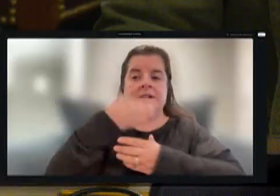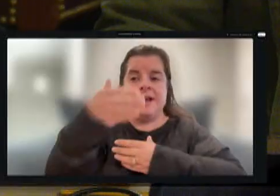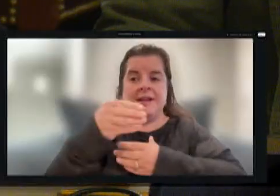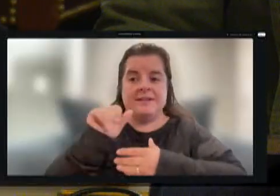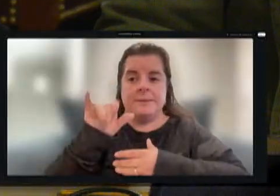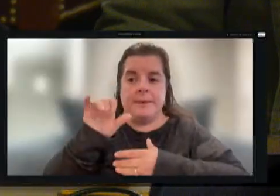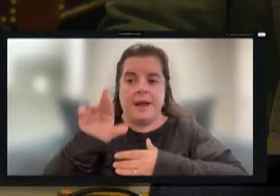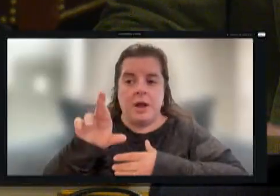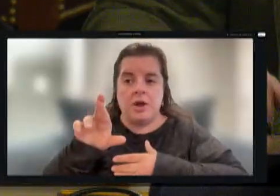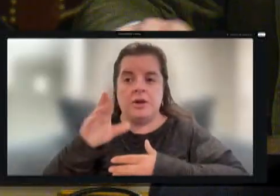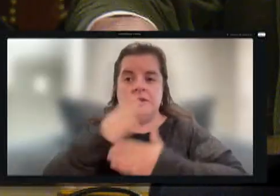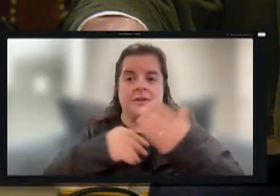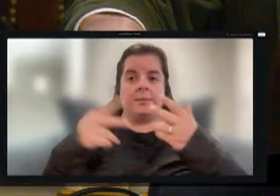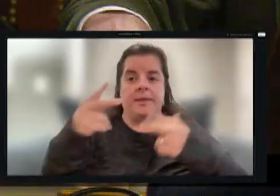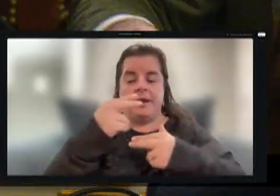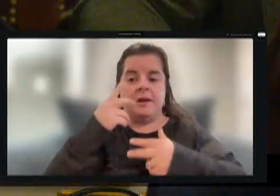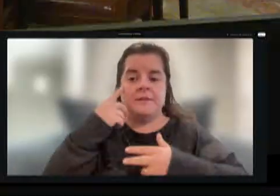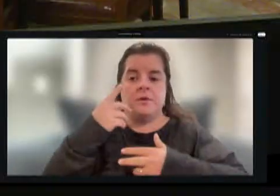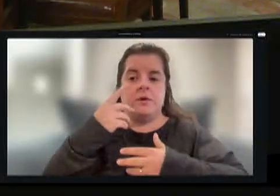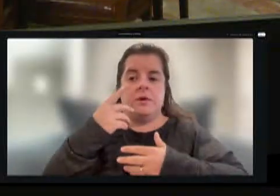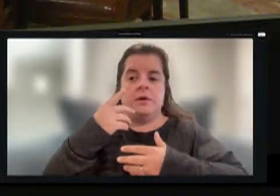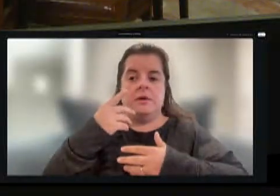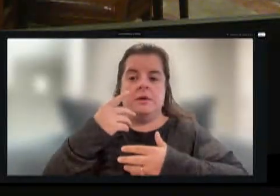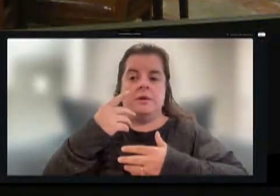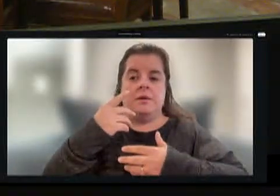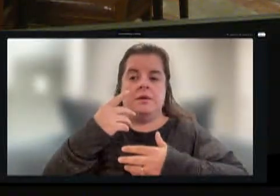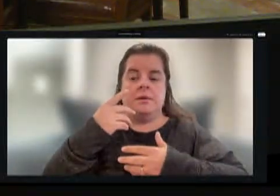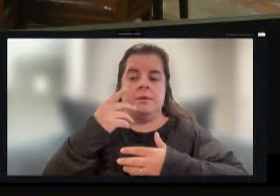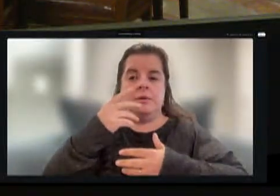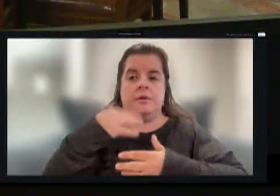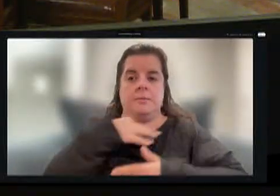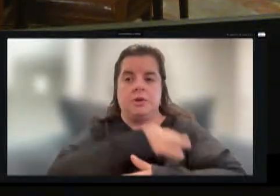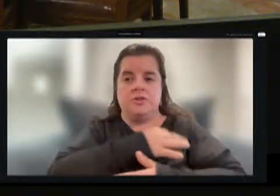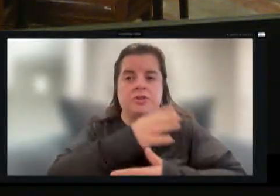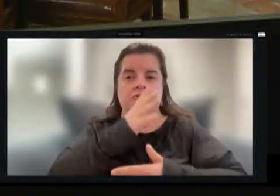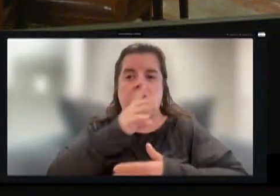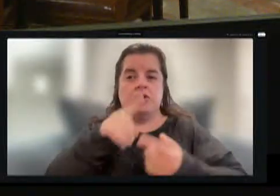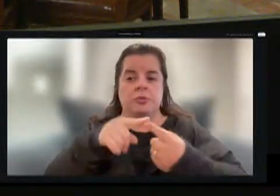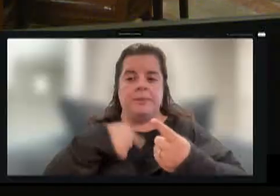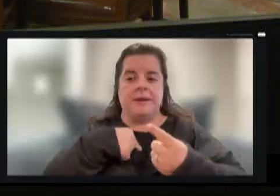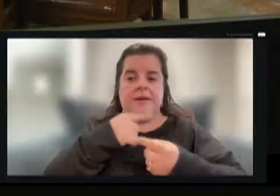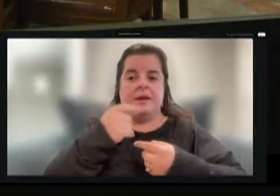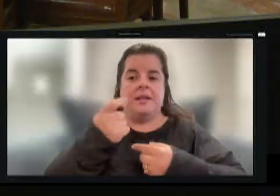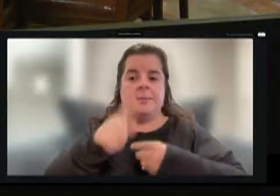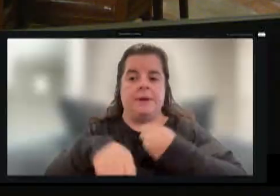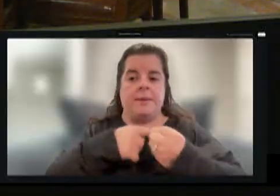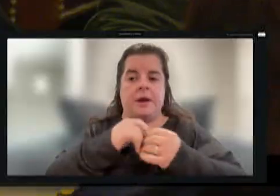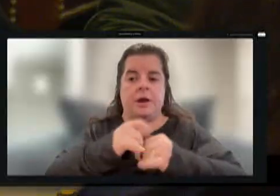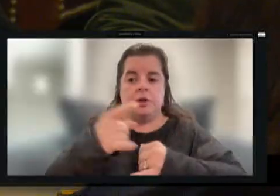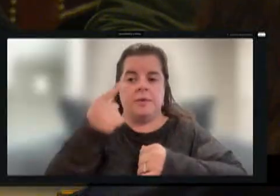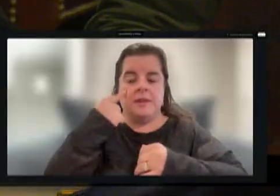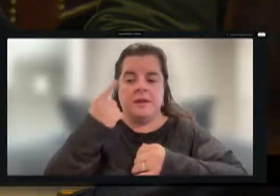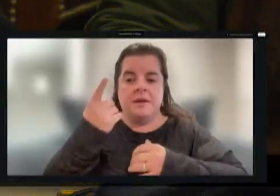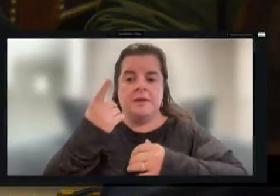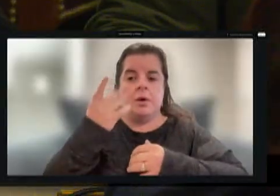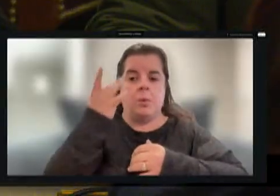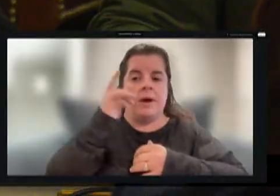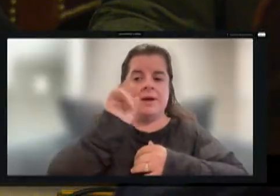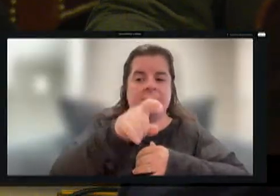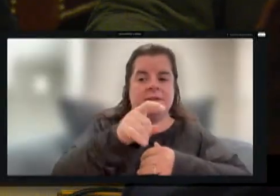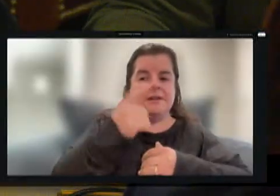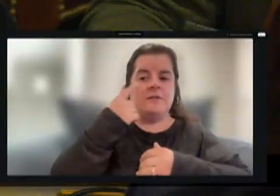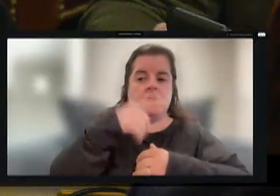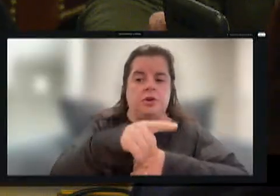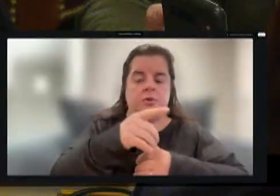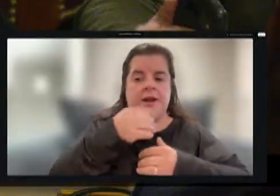cuts, in terms of personnel? I mean, talk to me a little bit about how you think they should operate the same. Why was it so necessary for you to have these large numbers